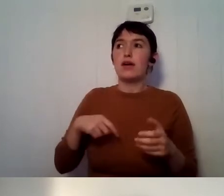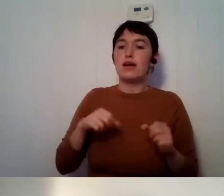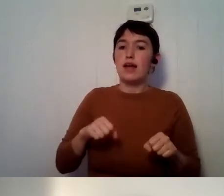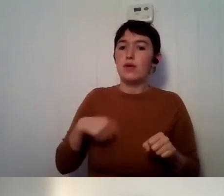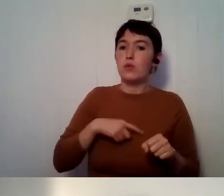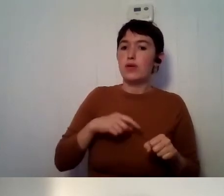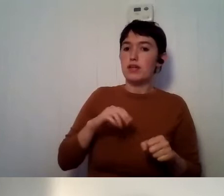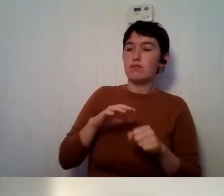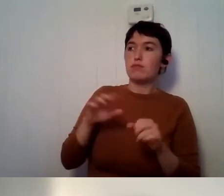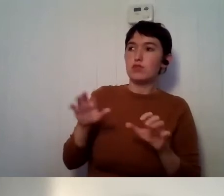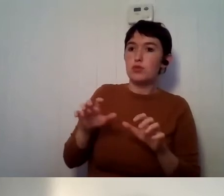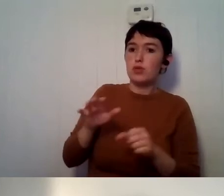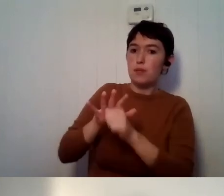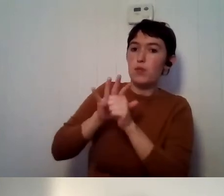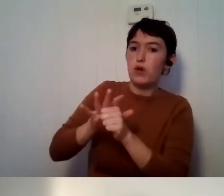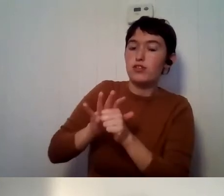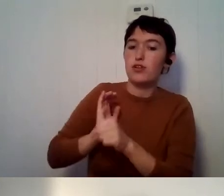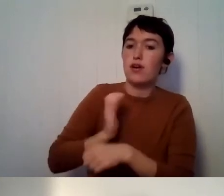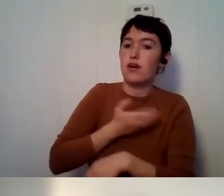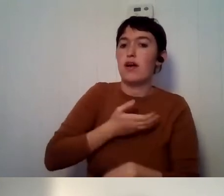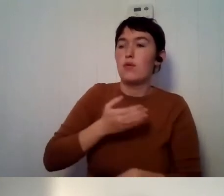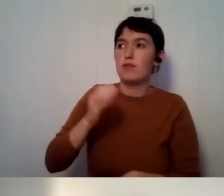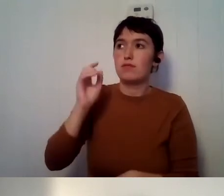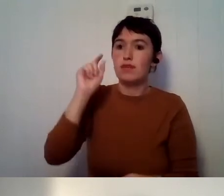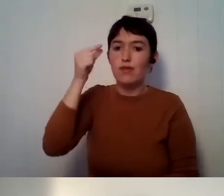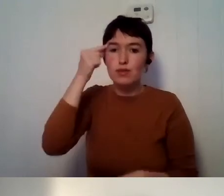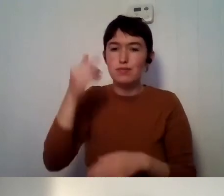to prevent this from getting even worse?